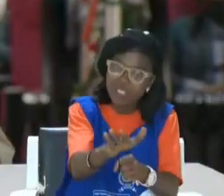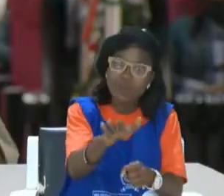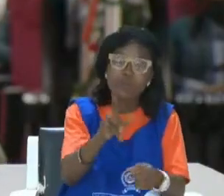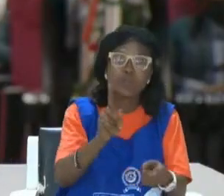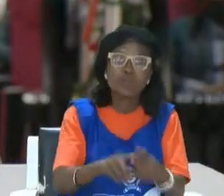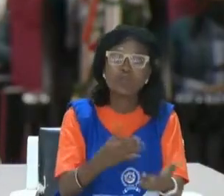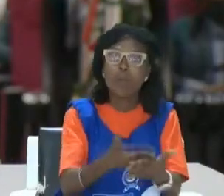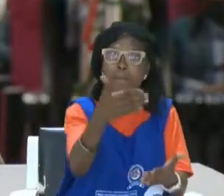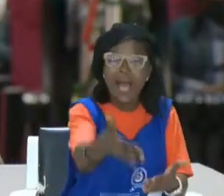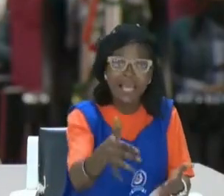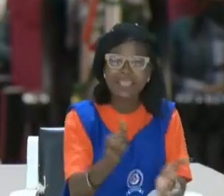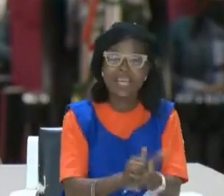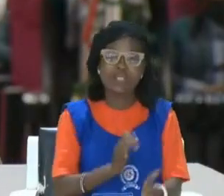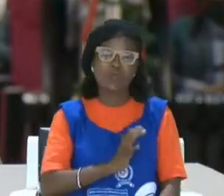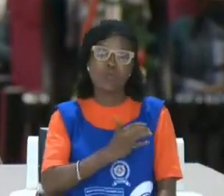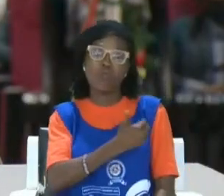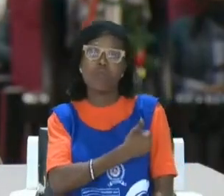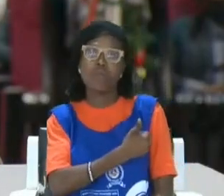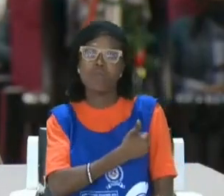soul.